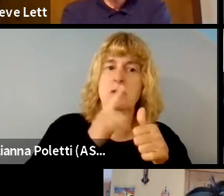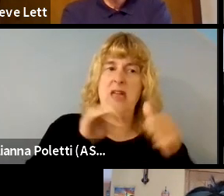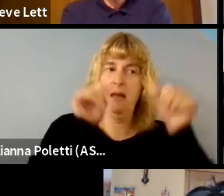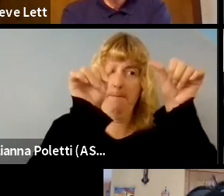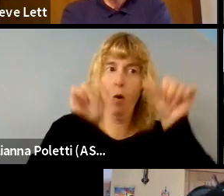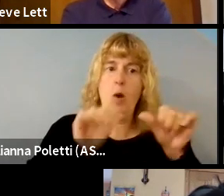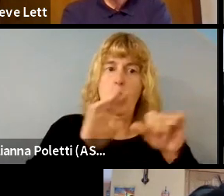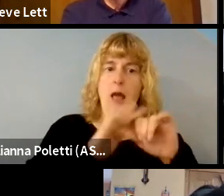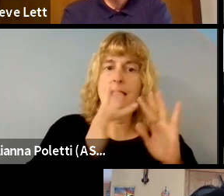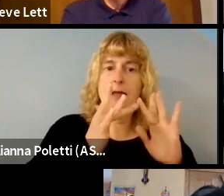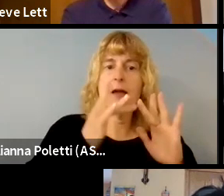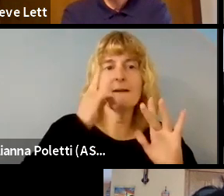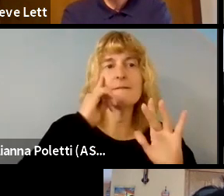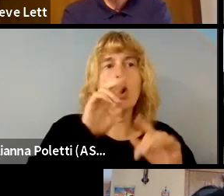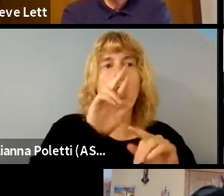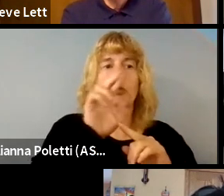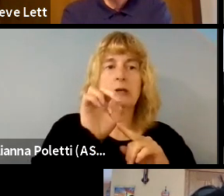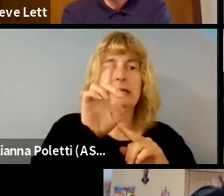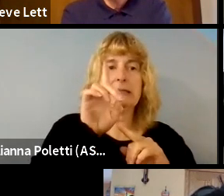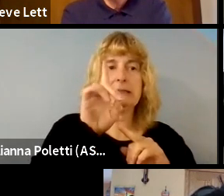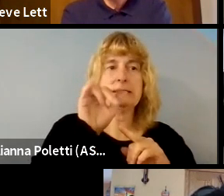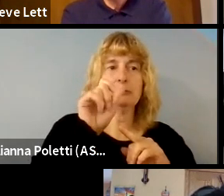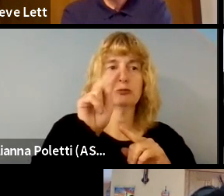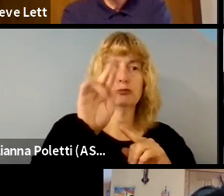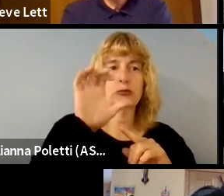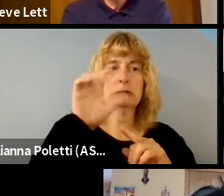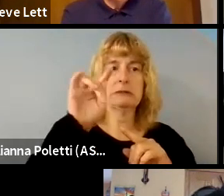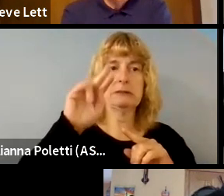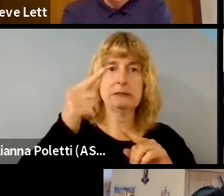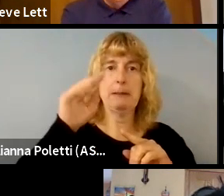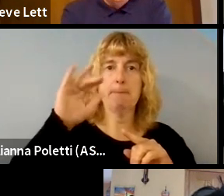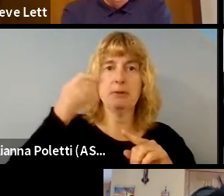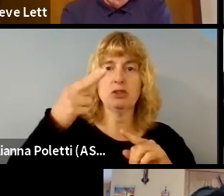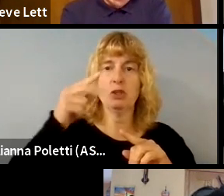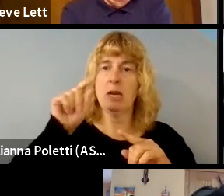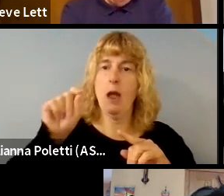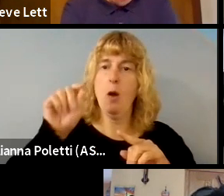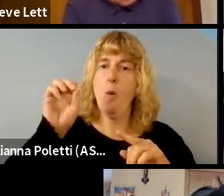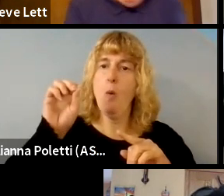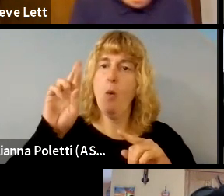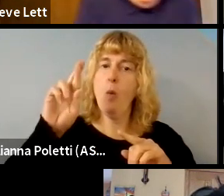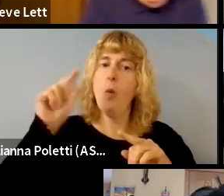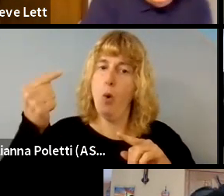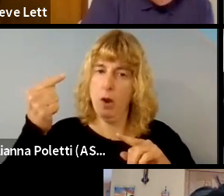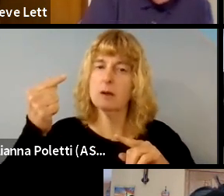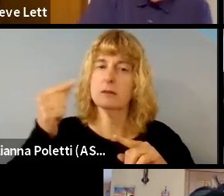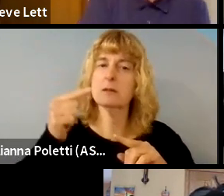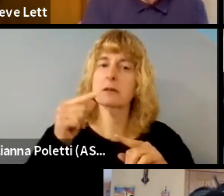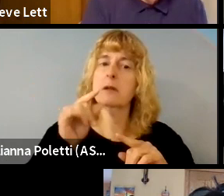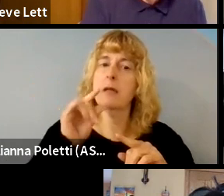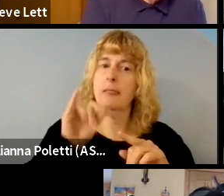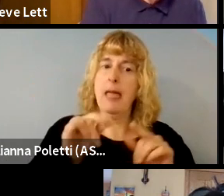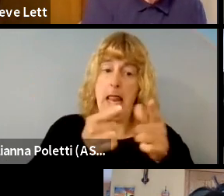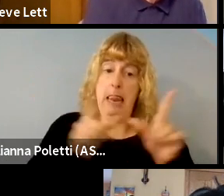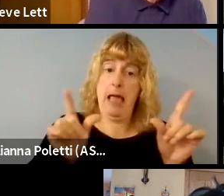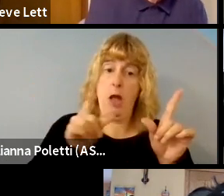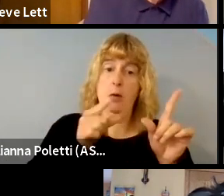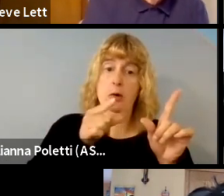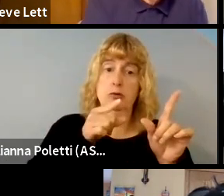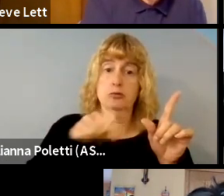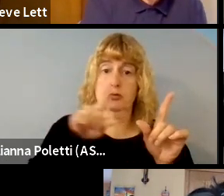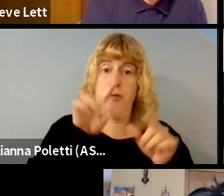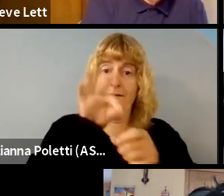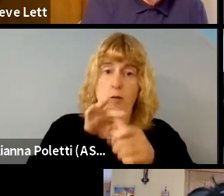at redistrictingmichigan.org right now. It's a sort of the language you all voted on is, management